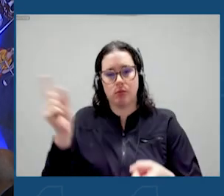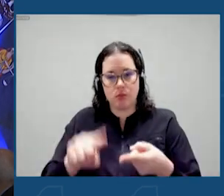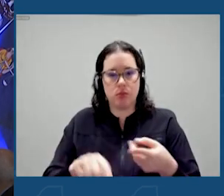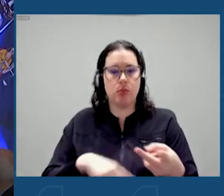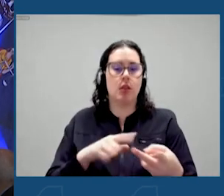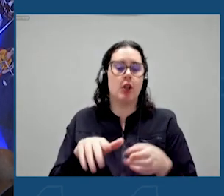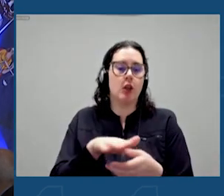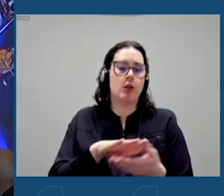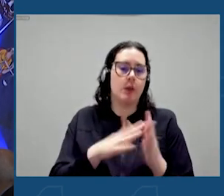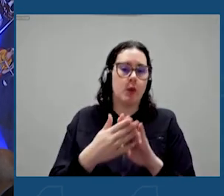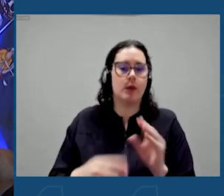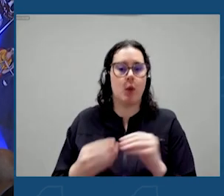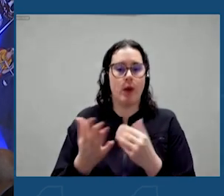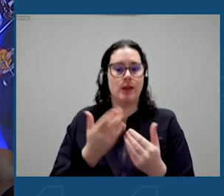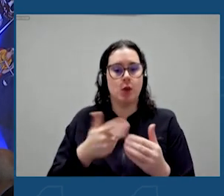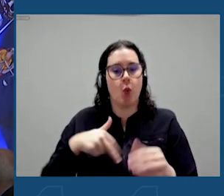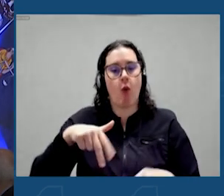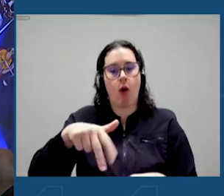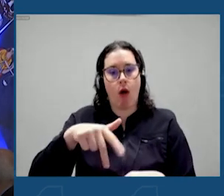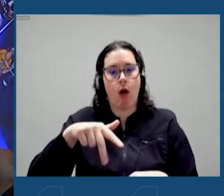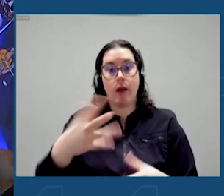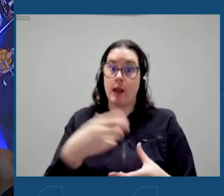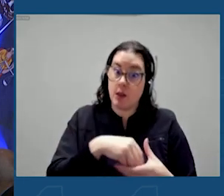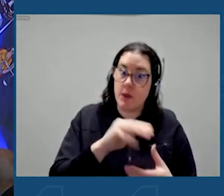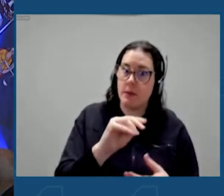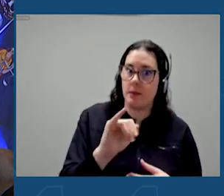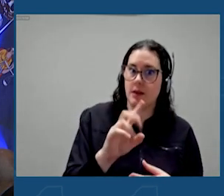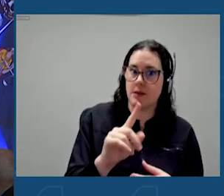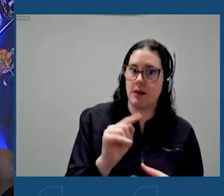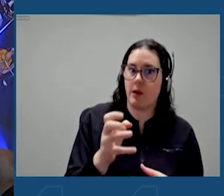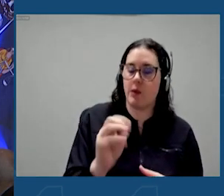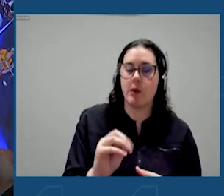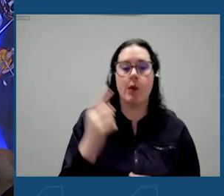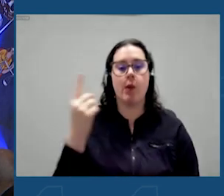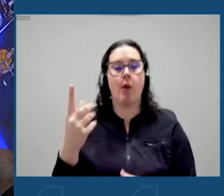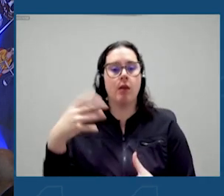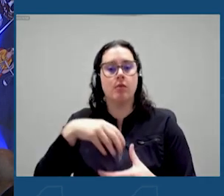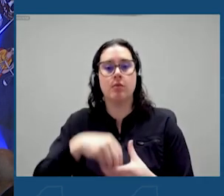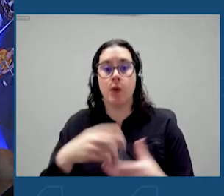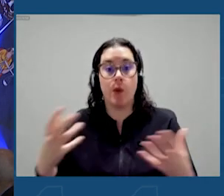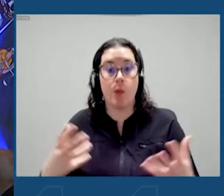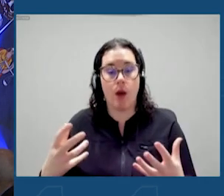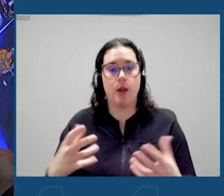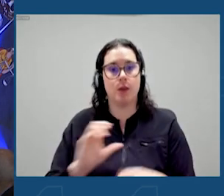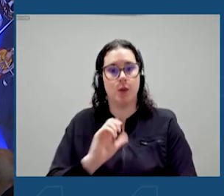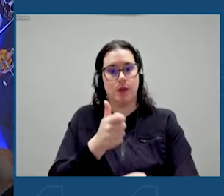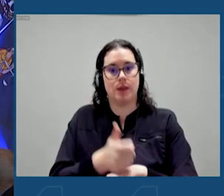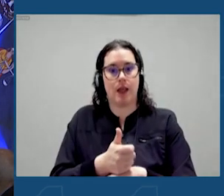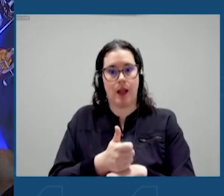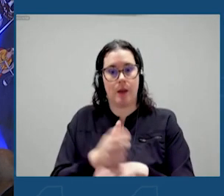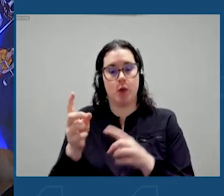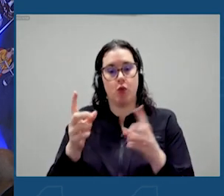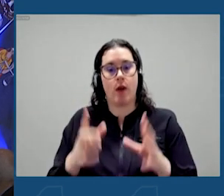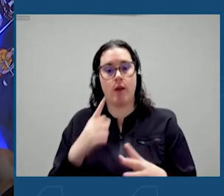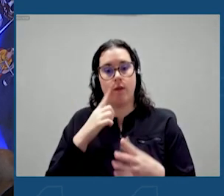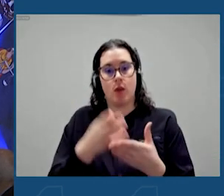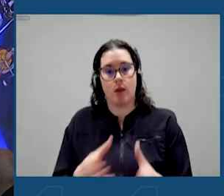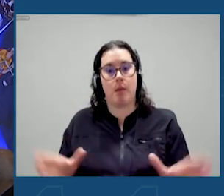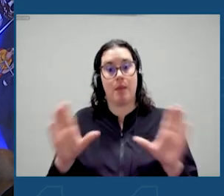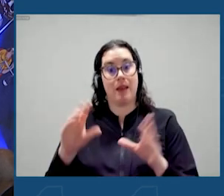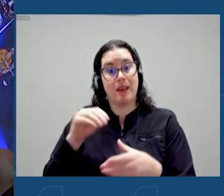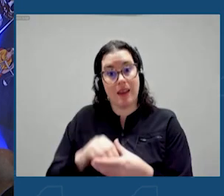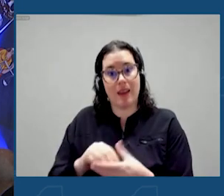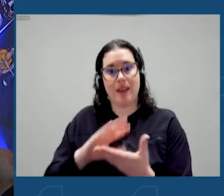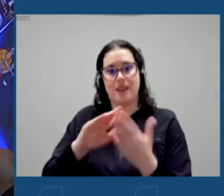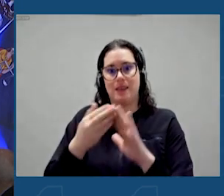including Midtown. One of the commitments is to create a position, director of the public realm in City Hall, to